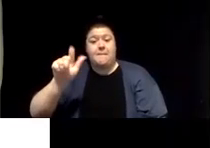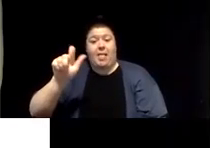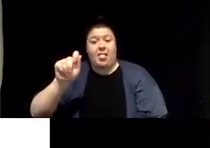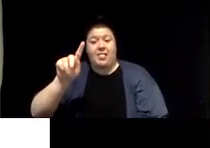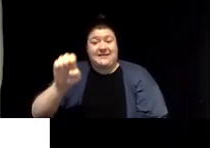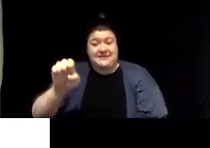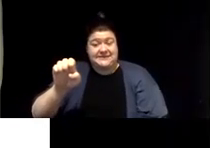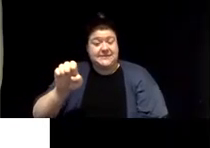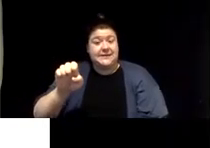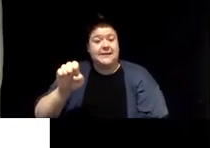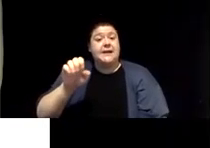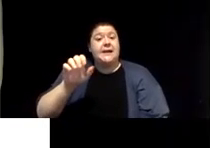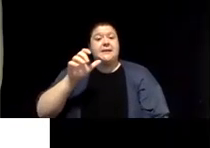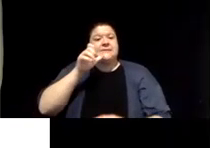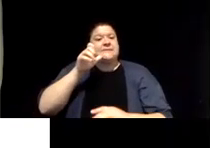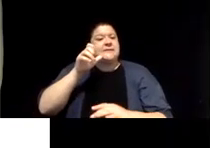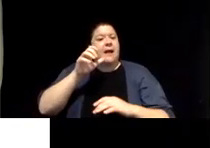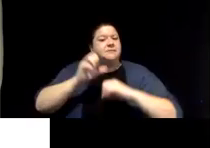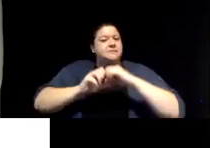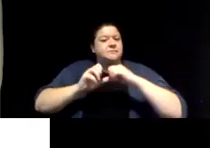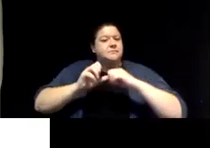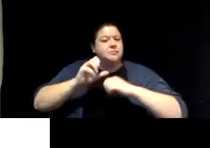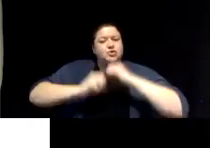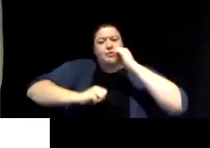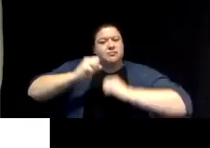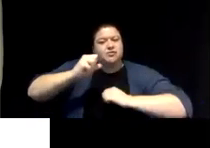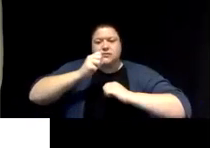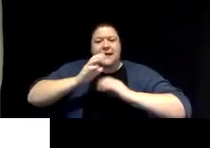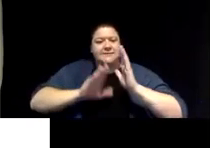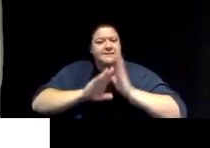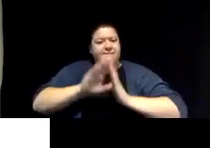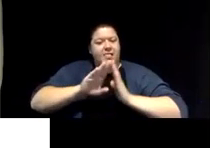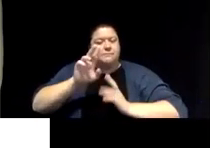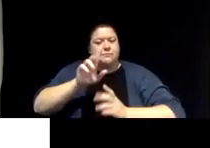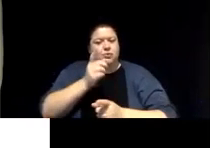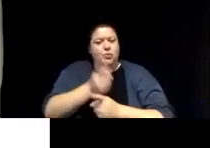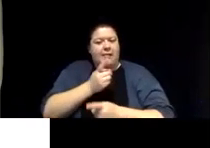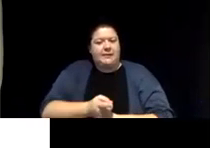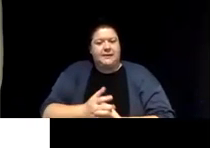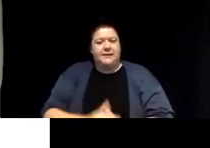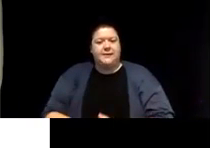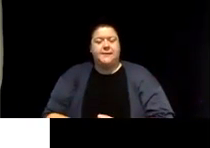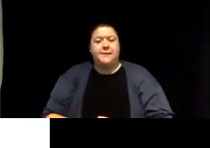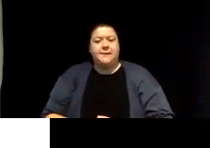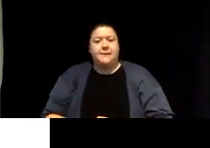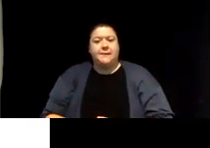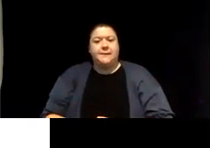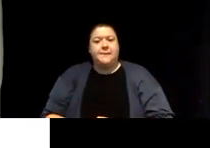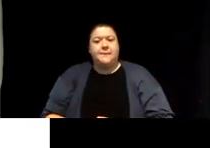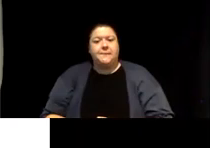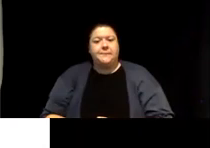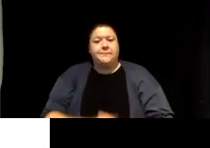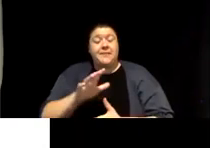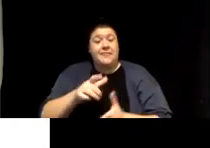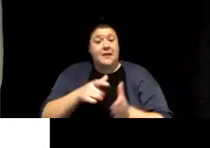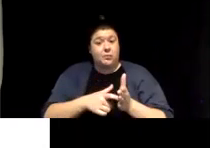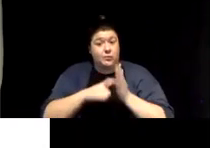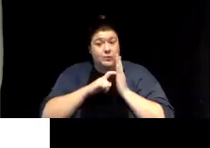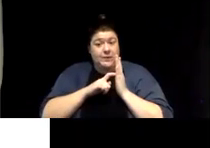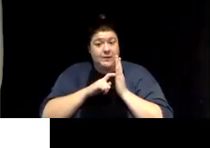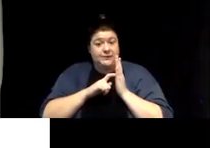structures correctly when it was in development, and that requires